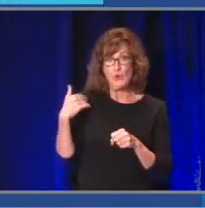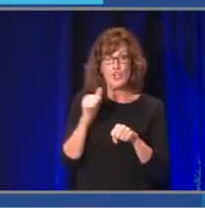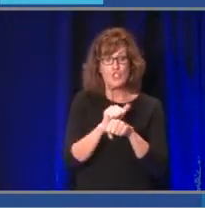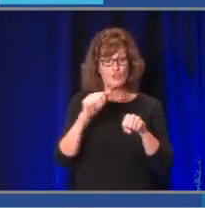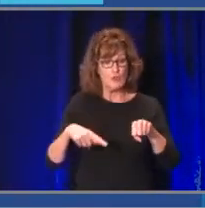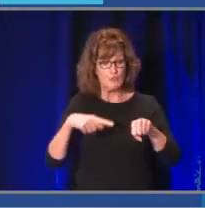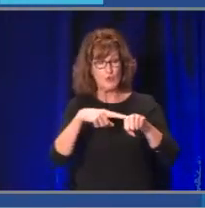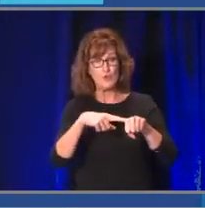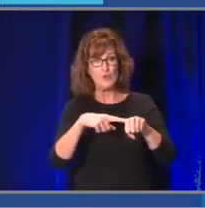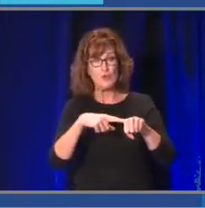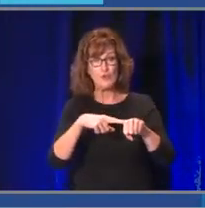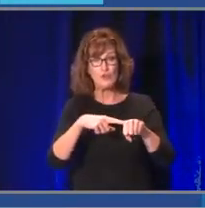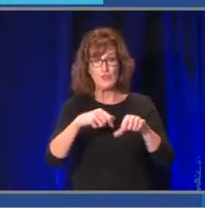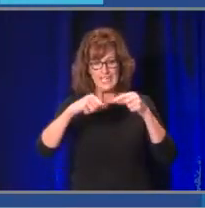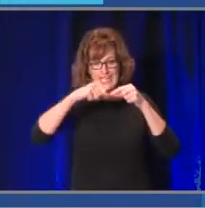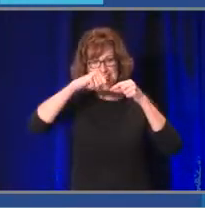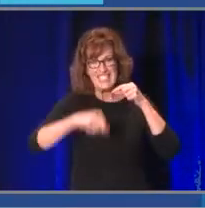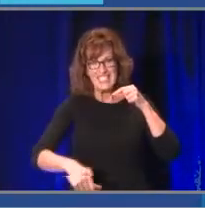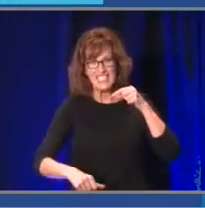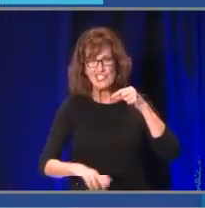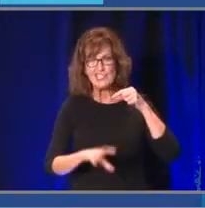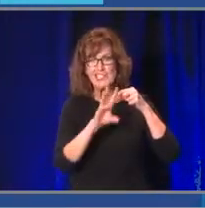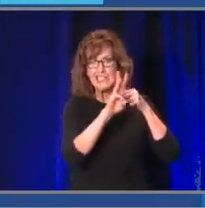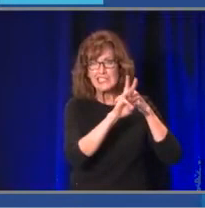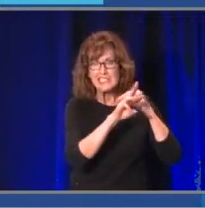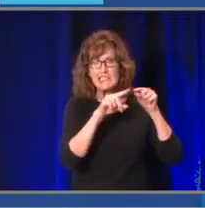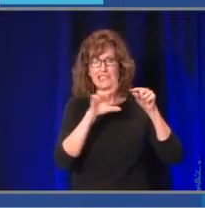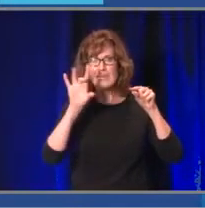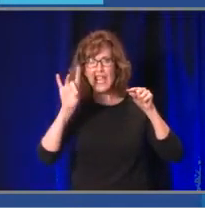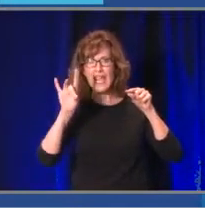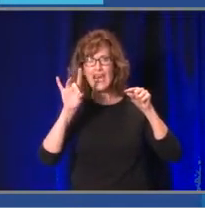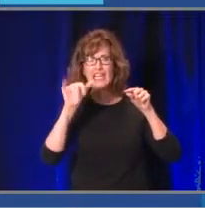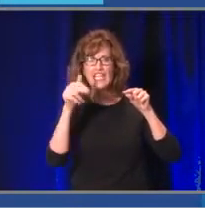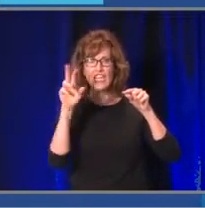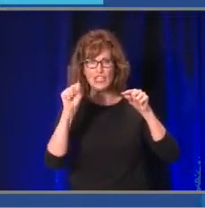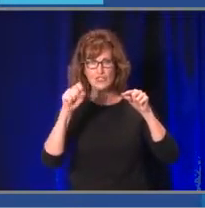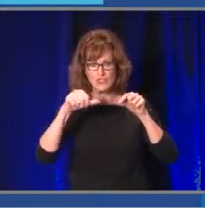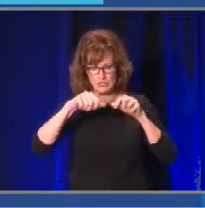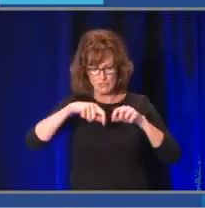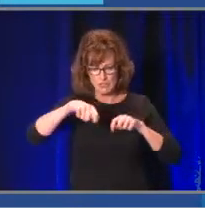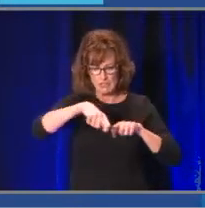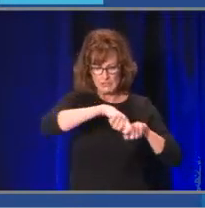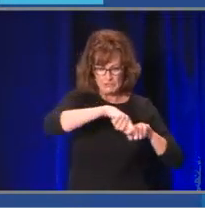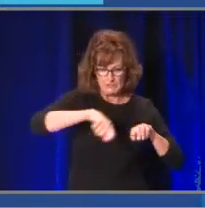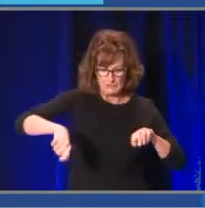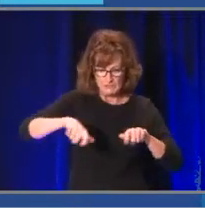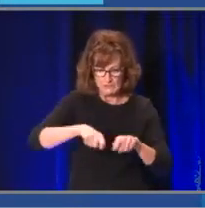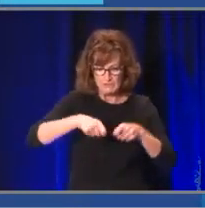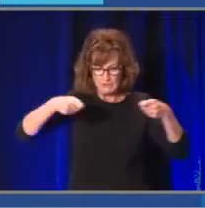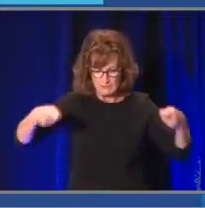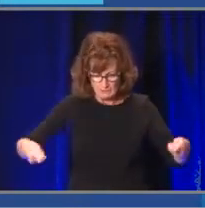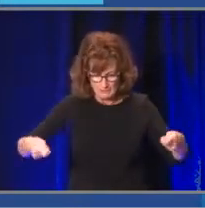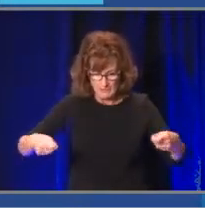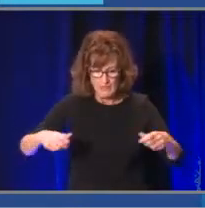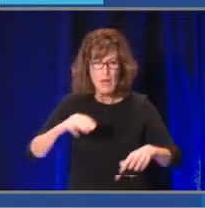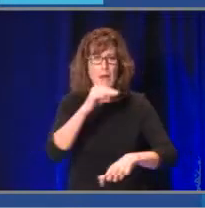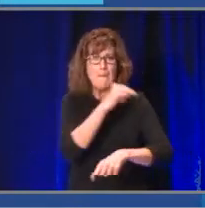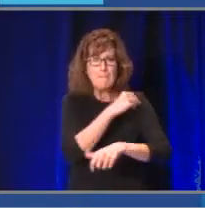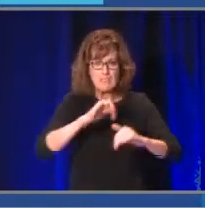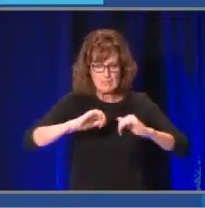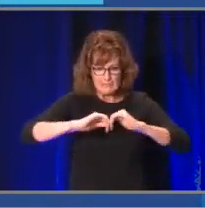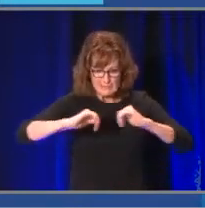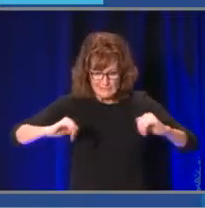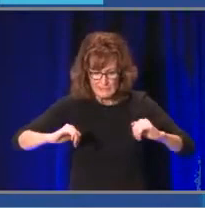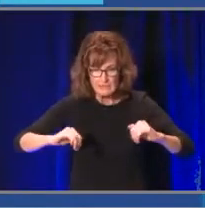approximately 6 to 8 inches long through the abdomen, split the muscle, put headlights on, work into a